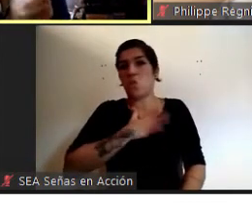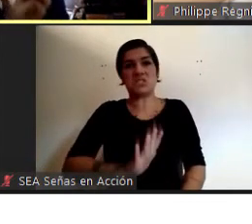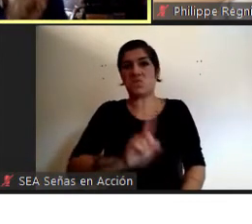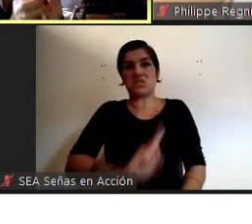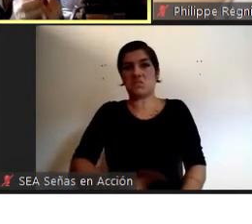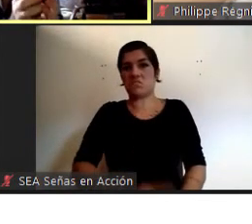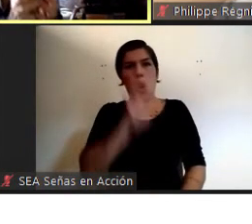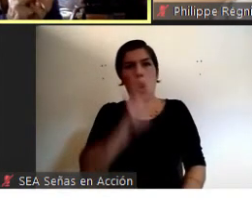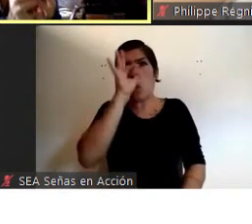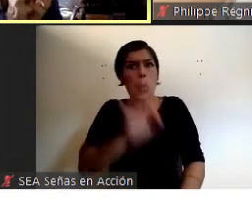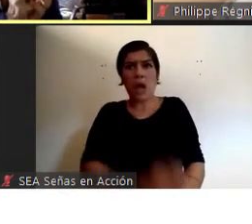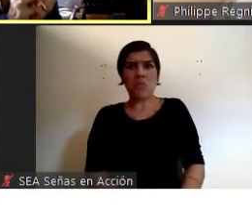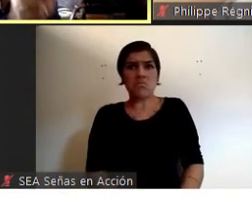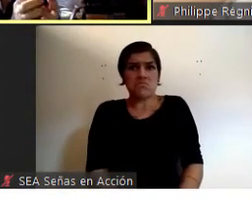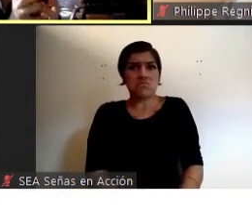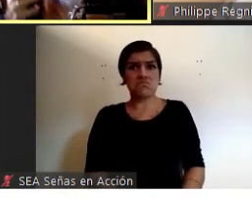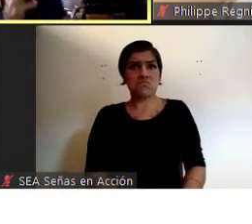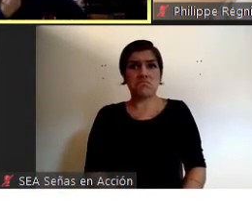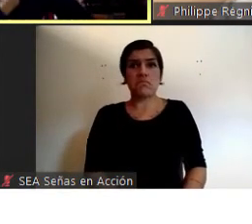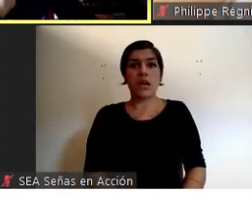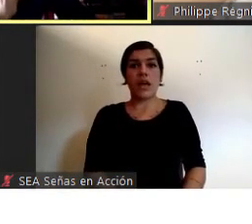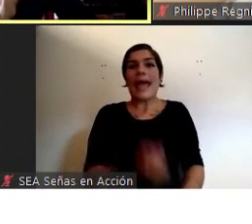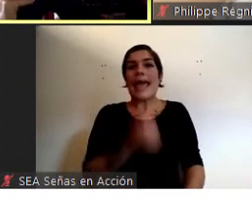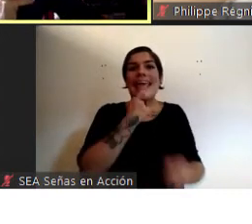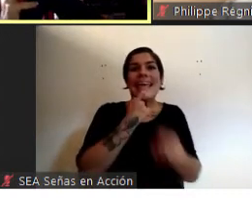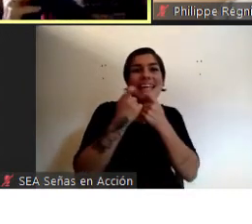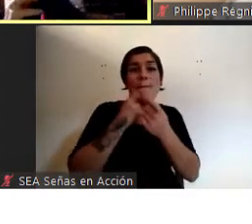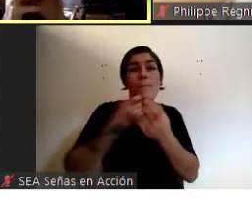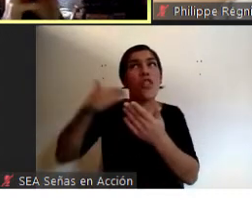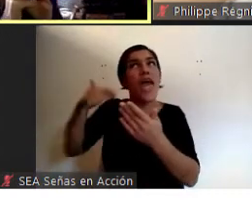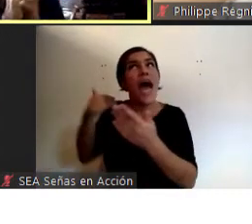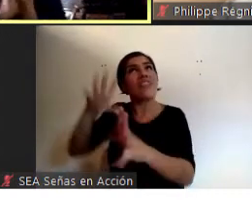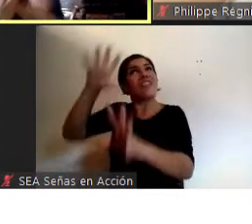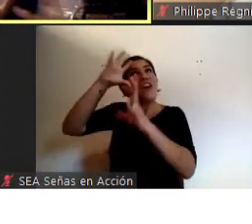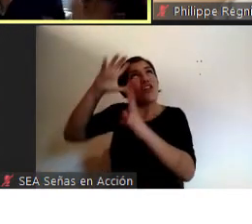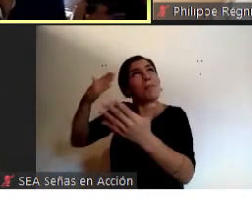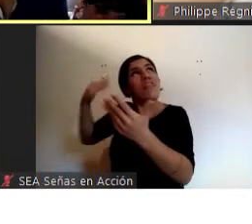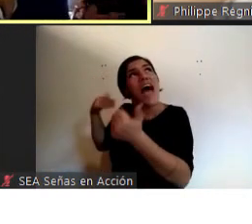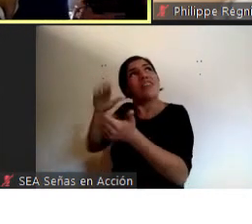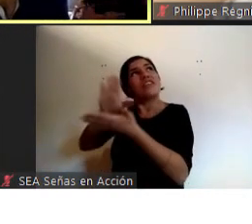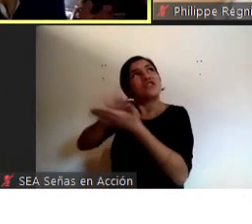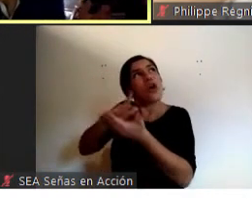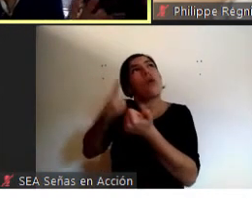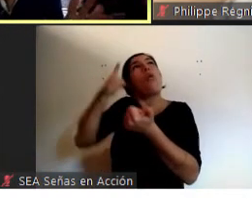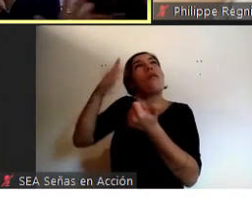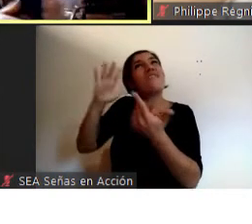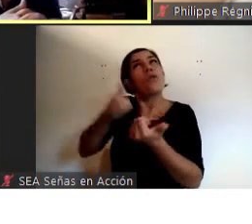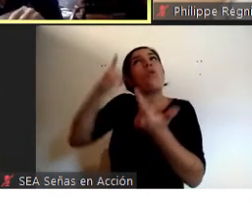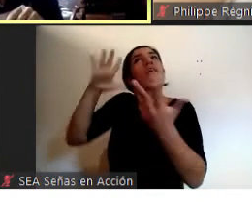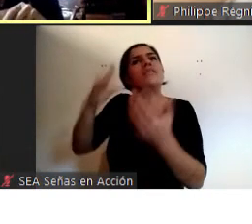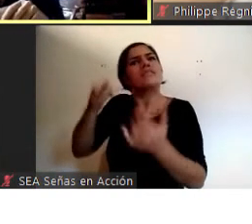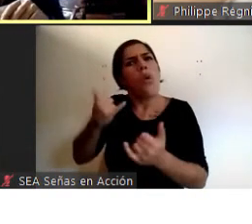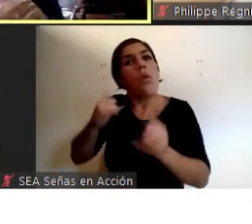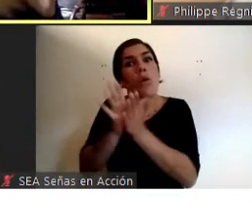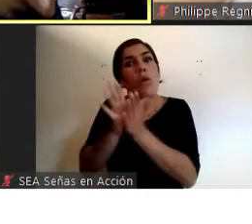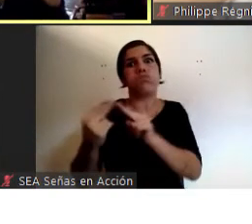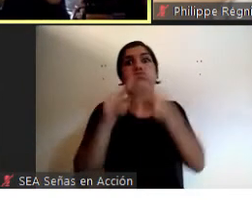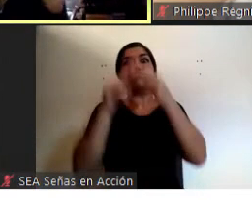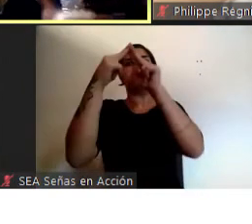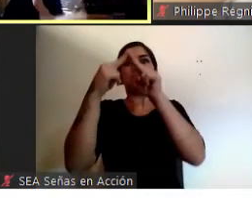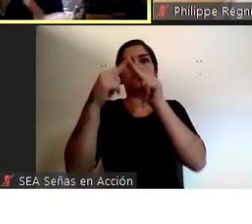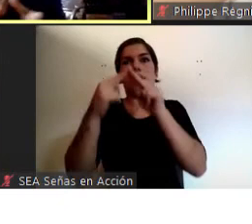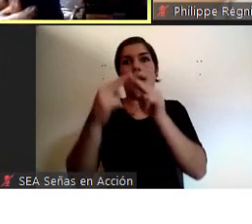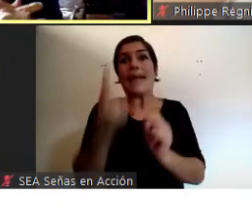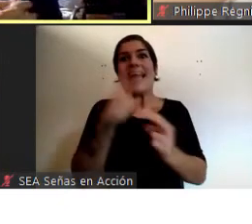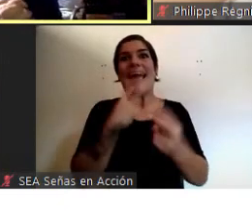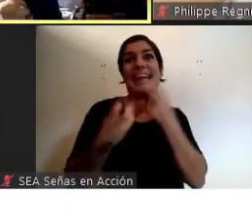about examples that preceded these energies and these happenings, then I have to think about the